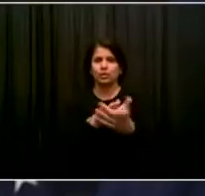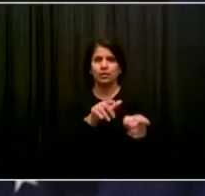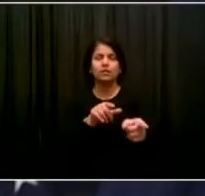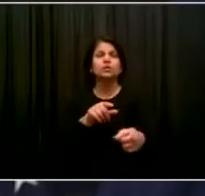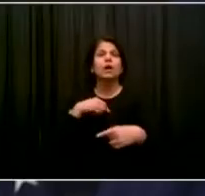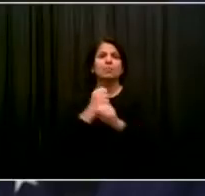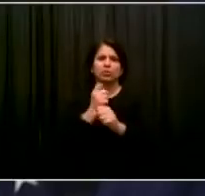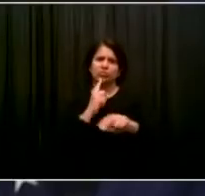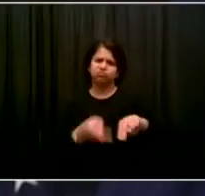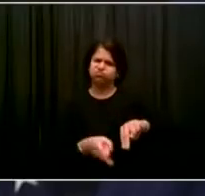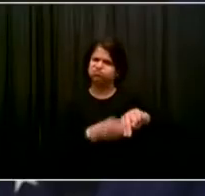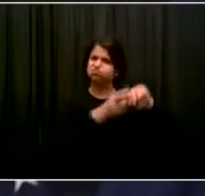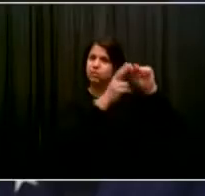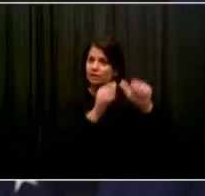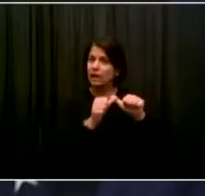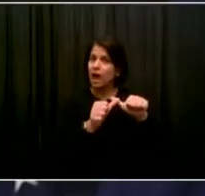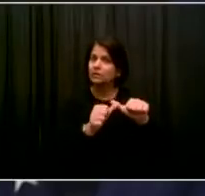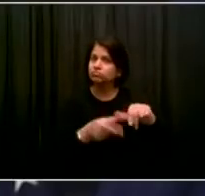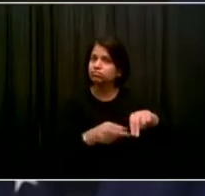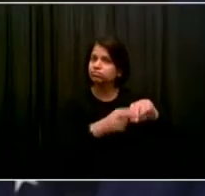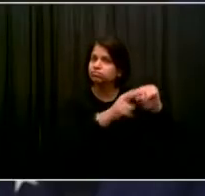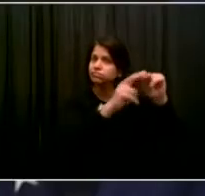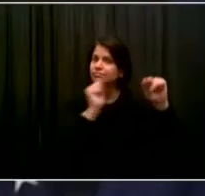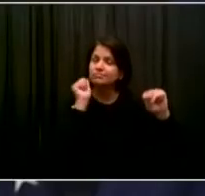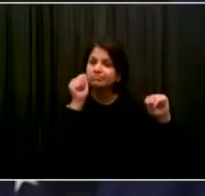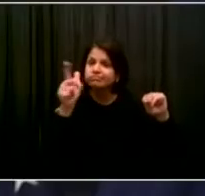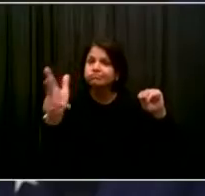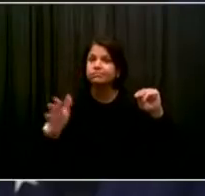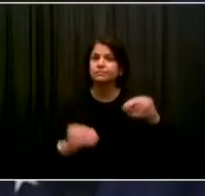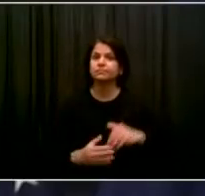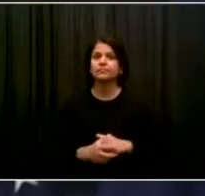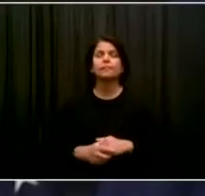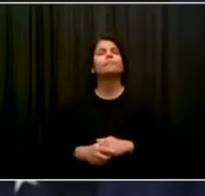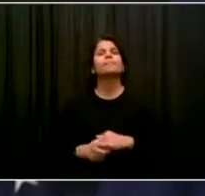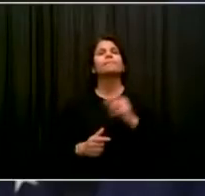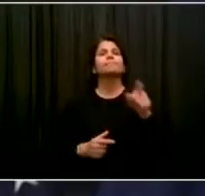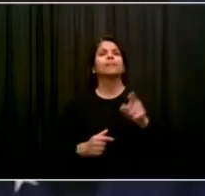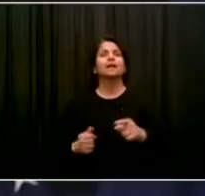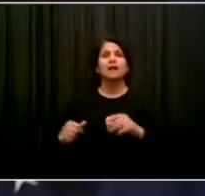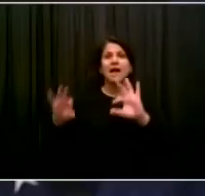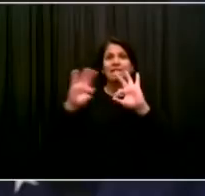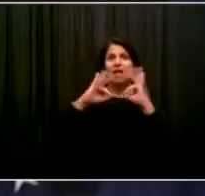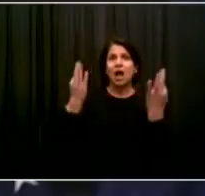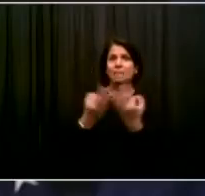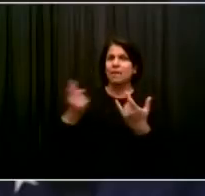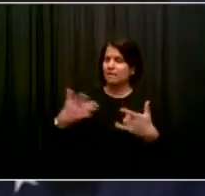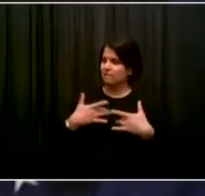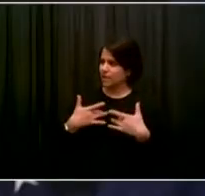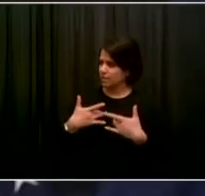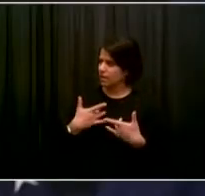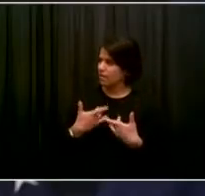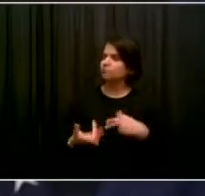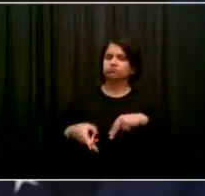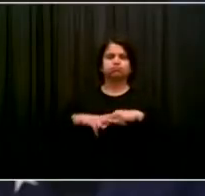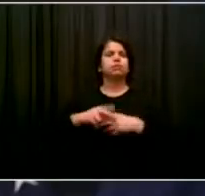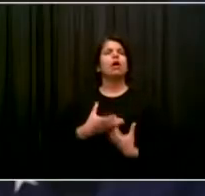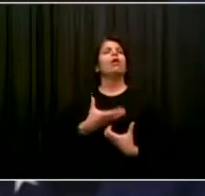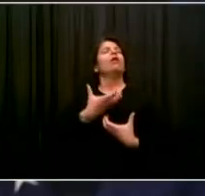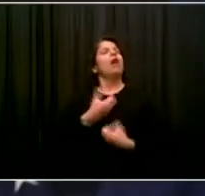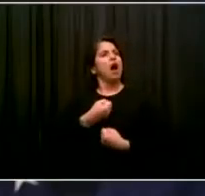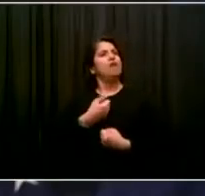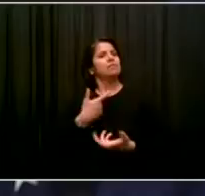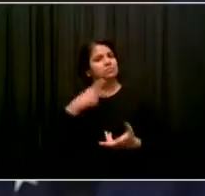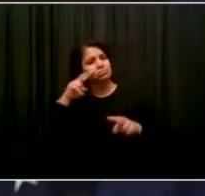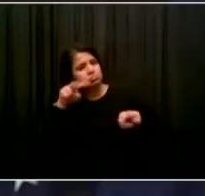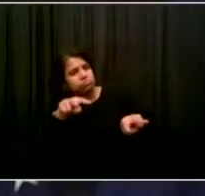weeks as our students and their families gain even more confidence with what is happening and what you're hearing as relates